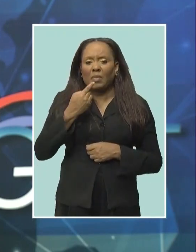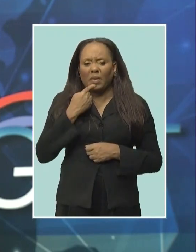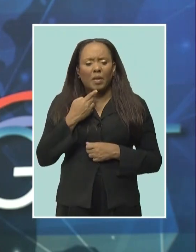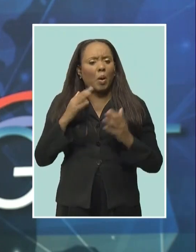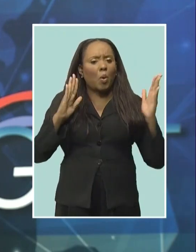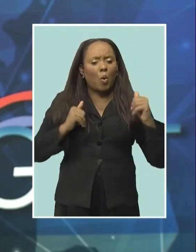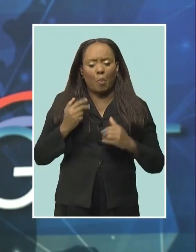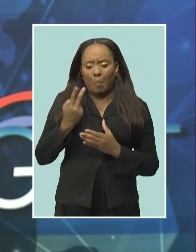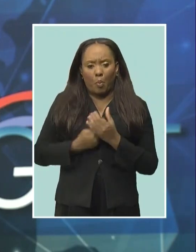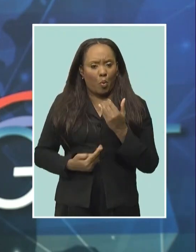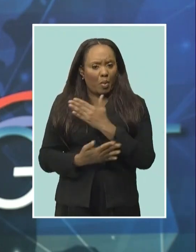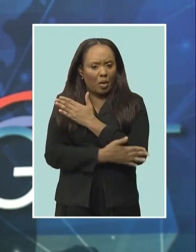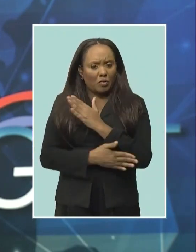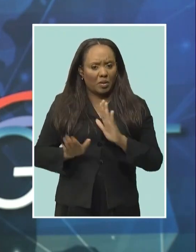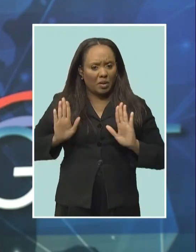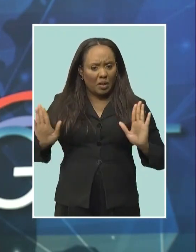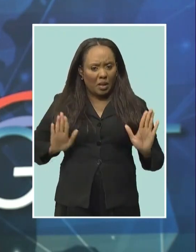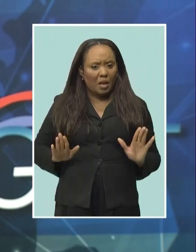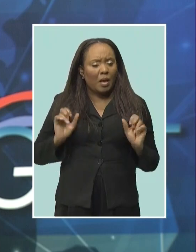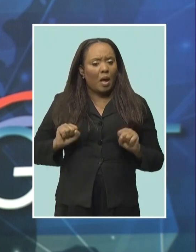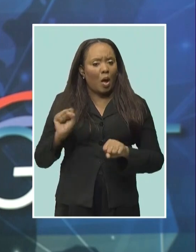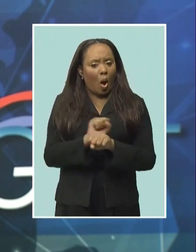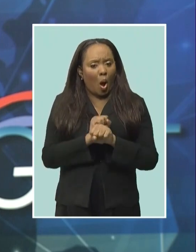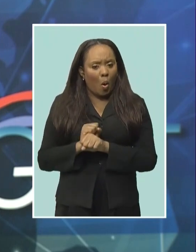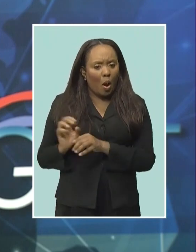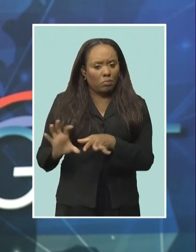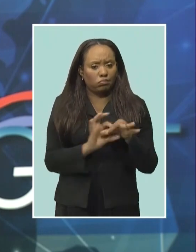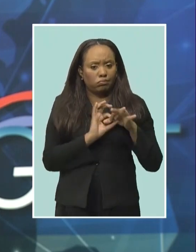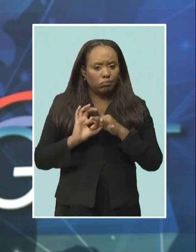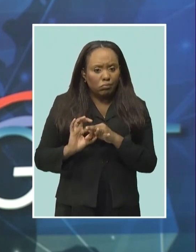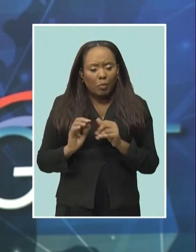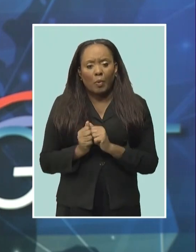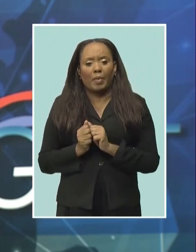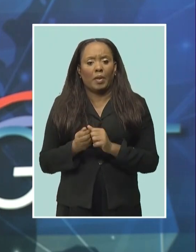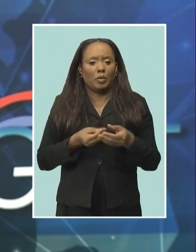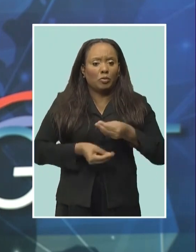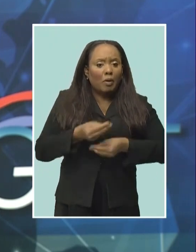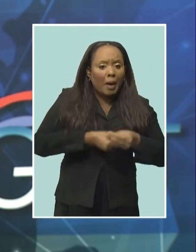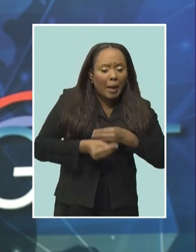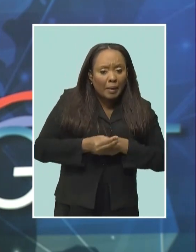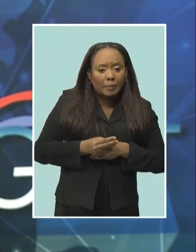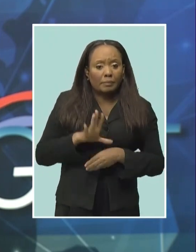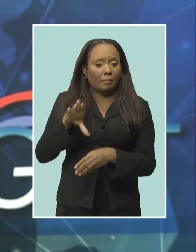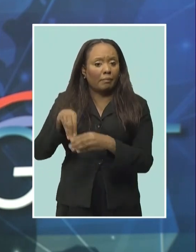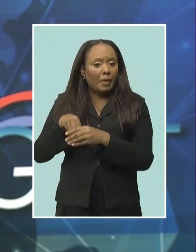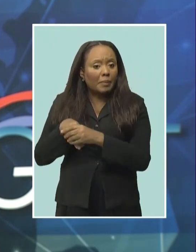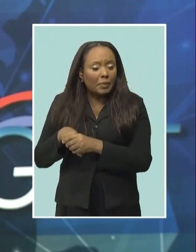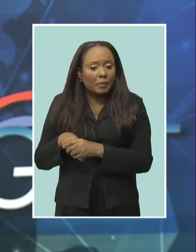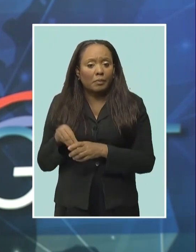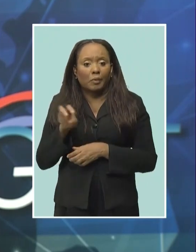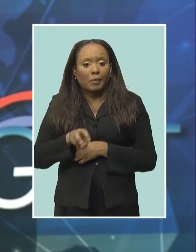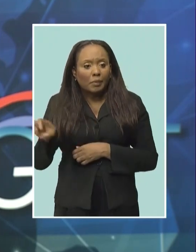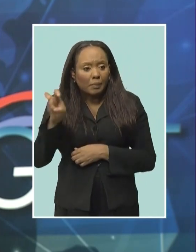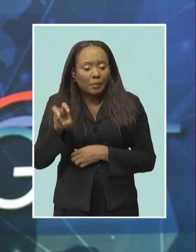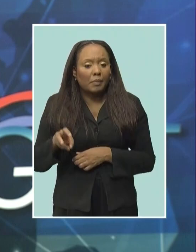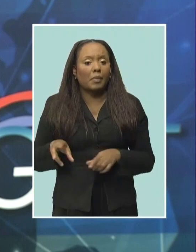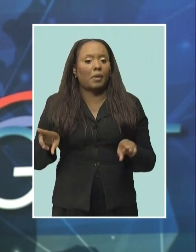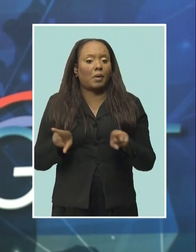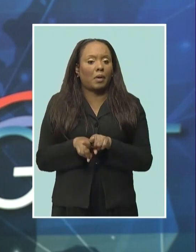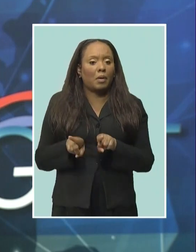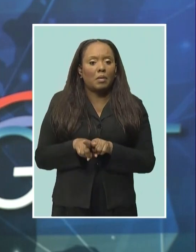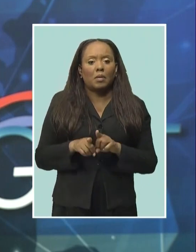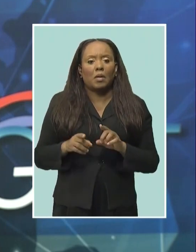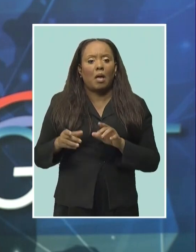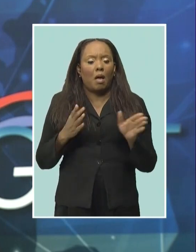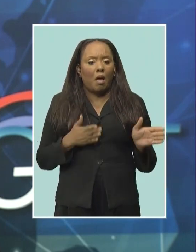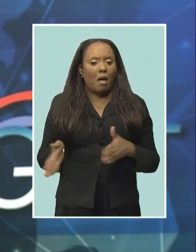conditions and frameworks for enhancing bilateral cooperation in trade, investment and tourism, while maintaining close